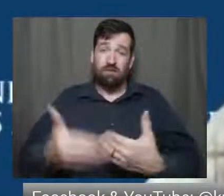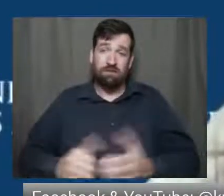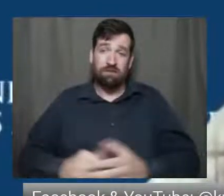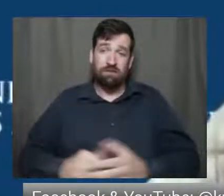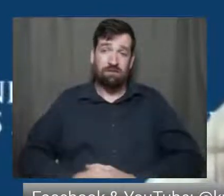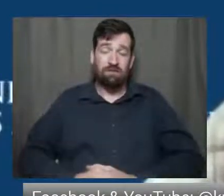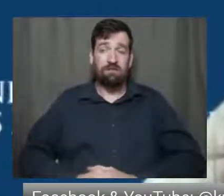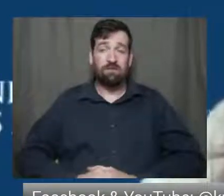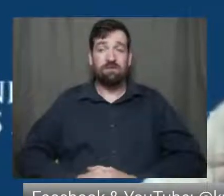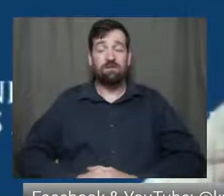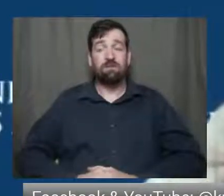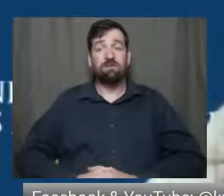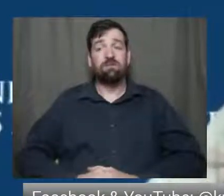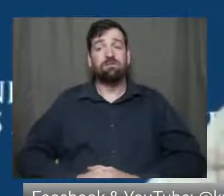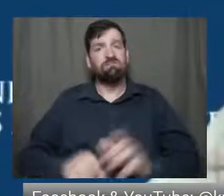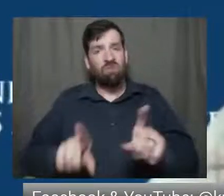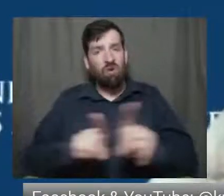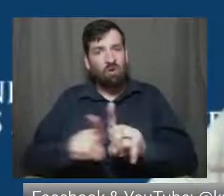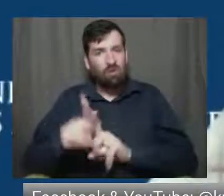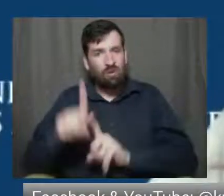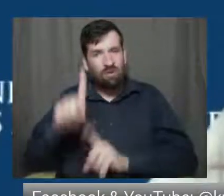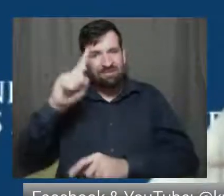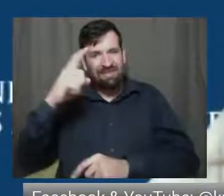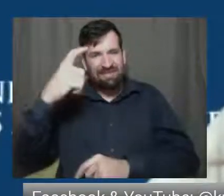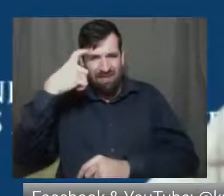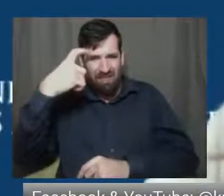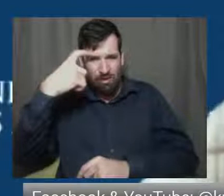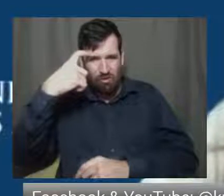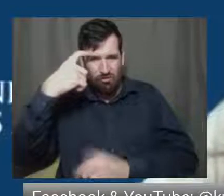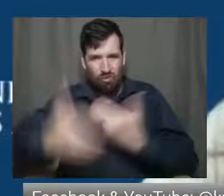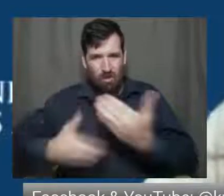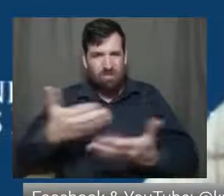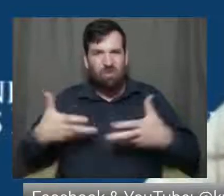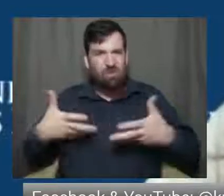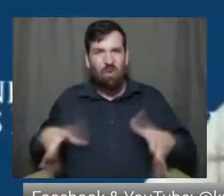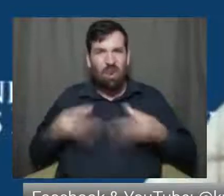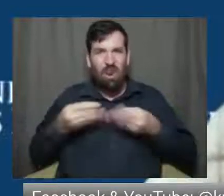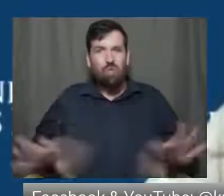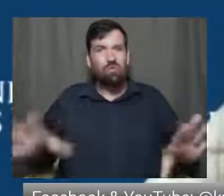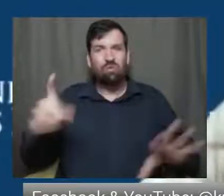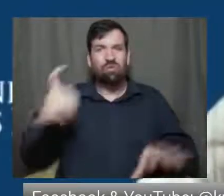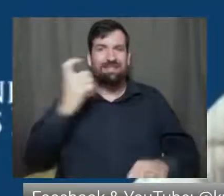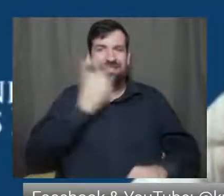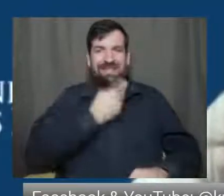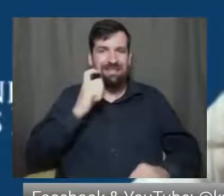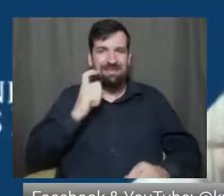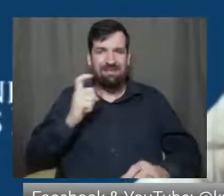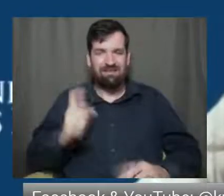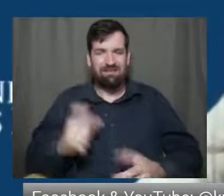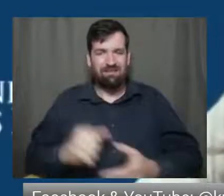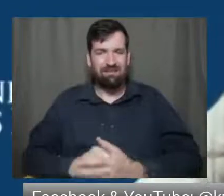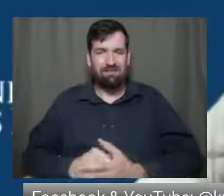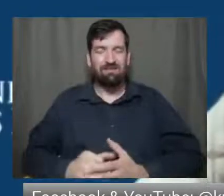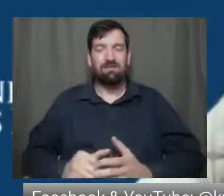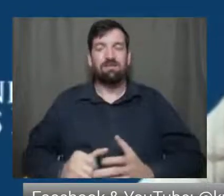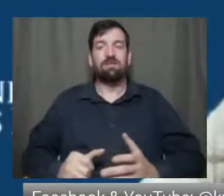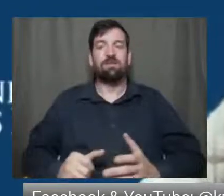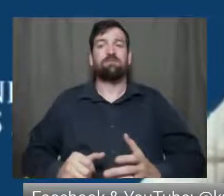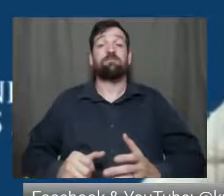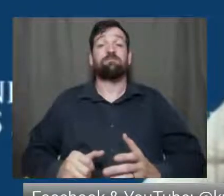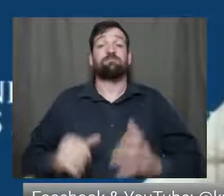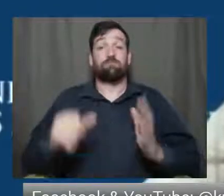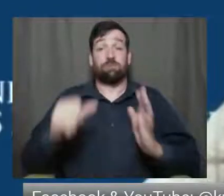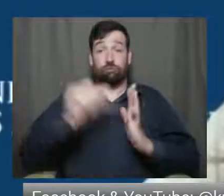it's also a psychological process. You're gonna lose all your teeth, and nobody wants to be with no teeth. So we went through the